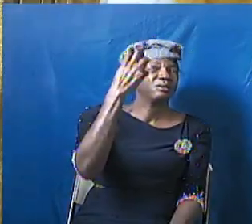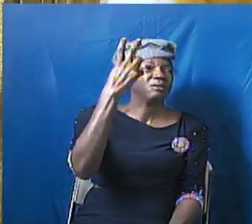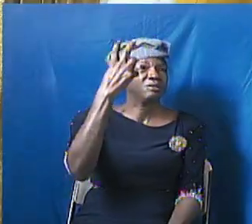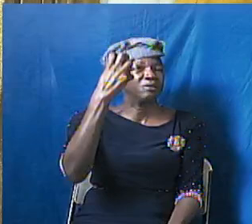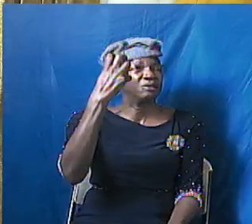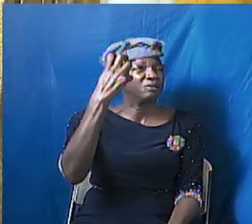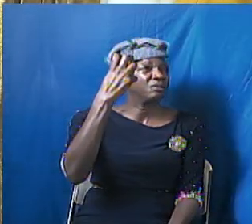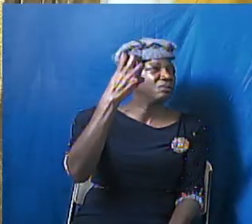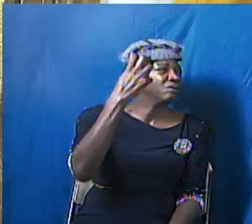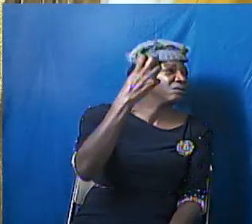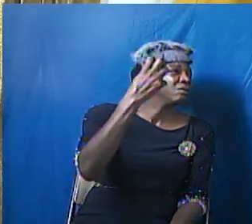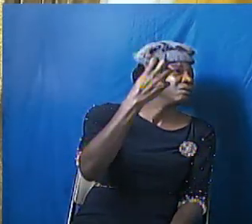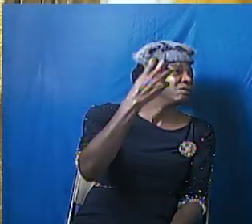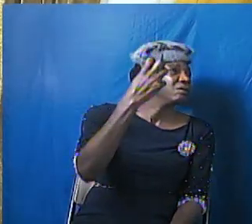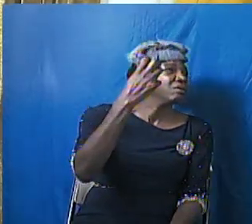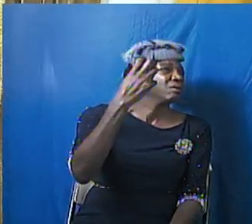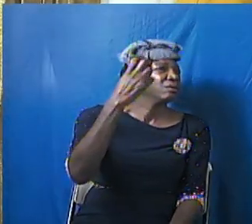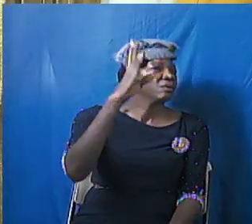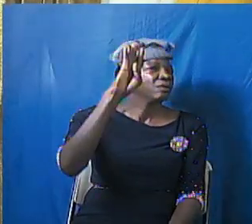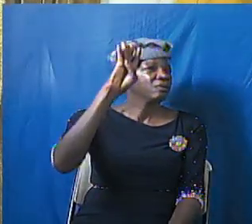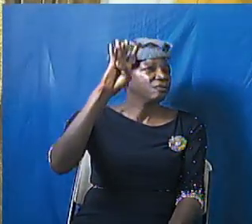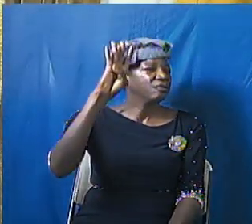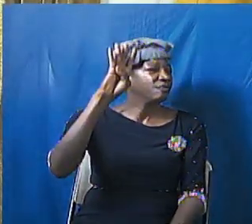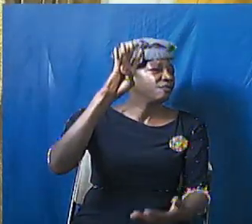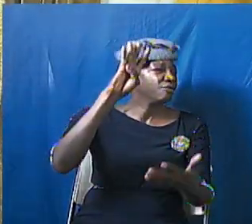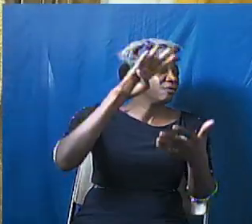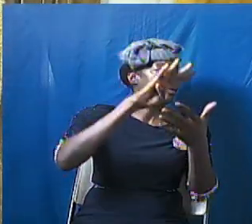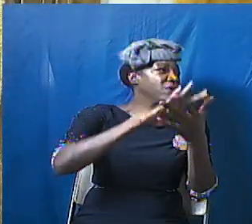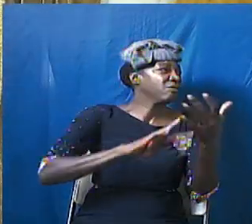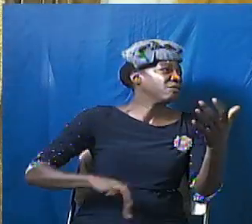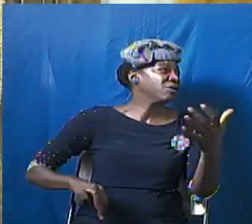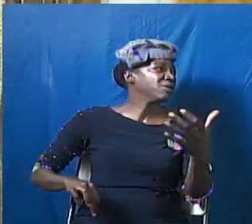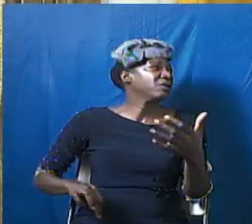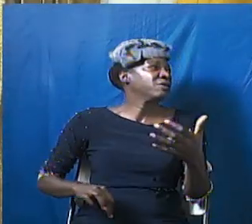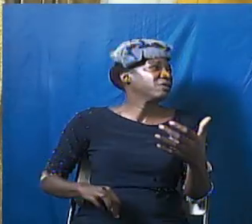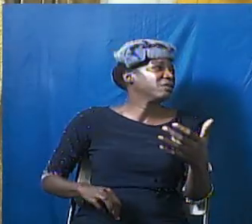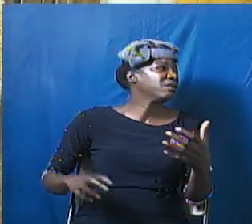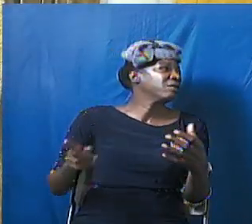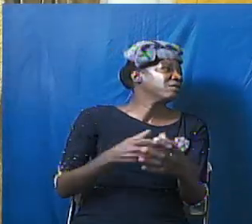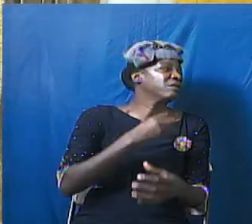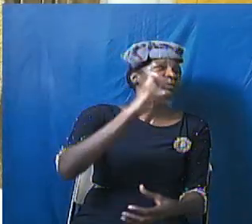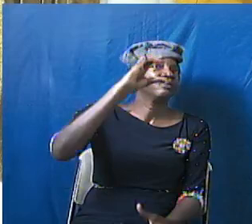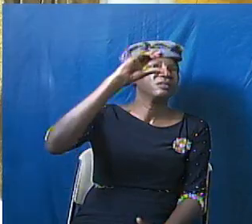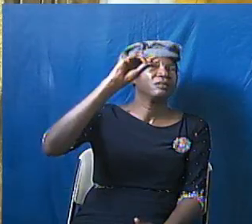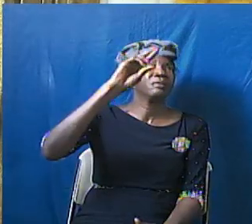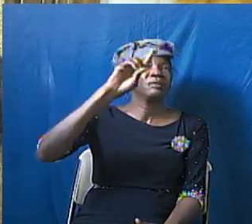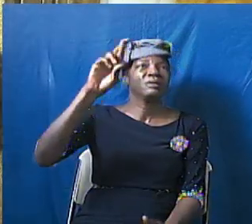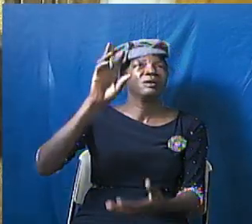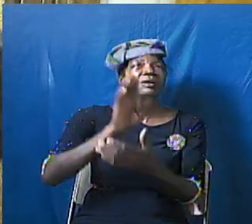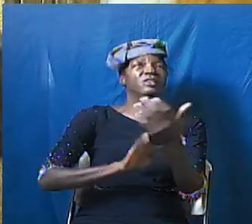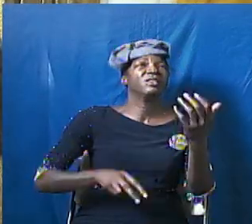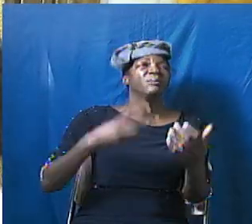We'll be reading 4 verses. 1 Corinthians chapter 2, the first 4 verses.